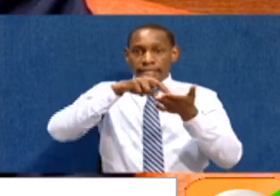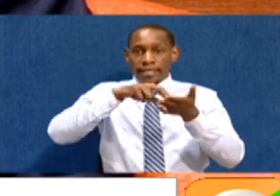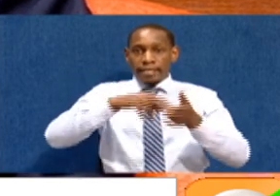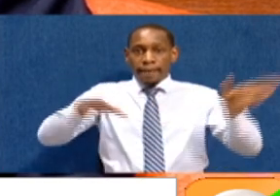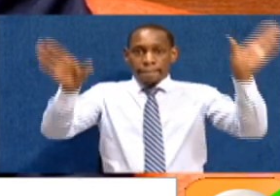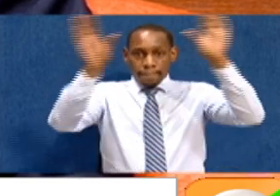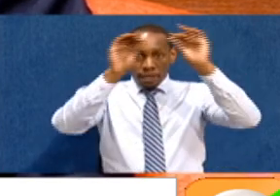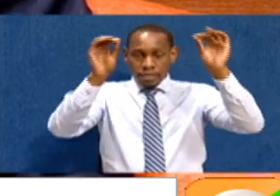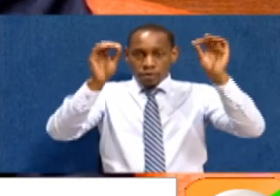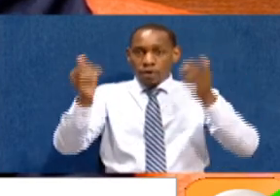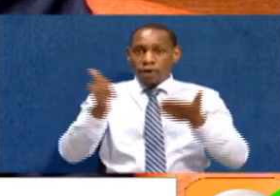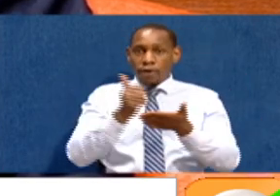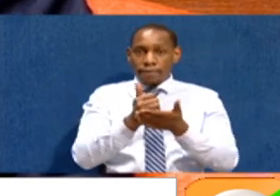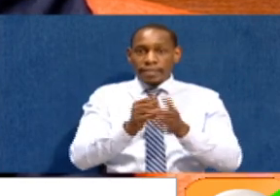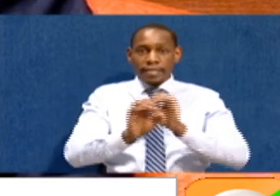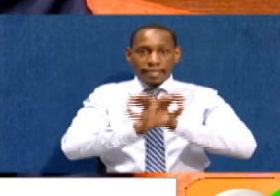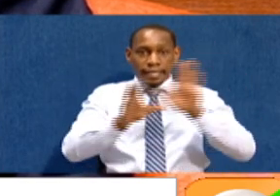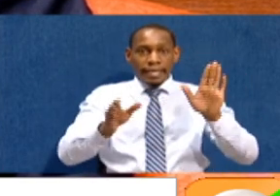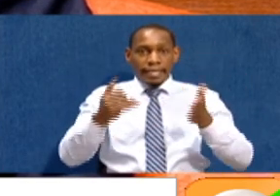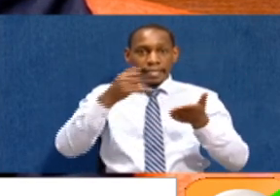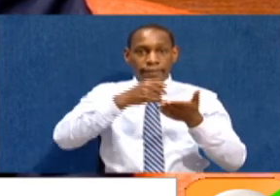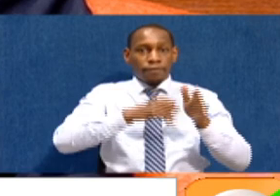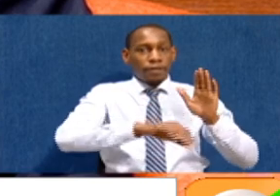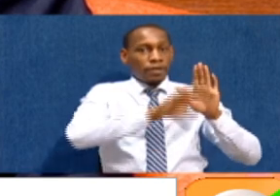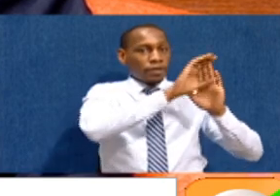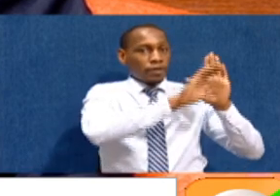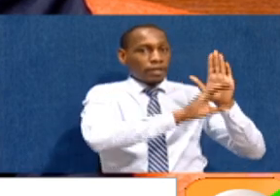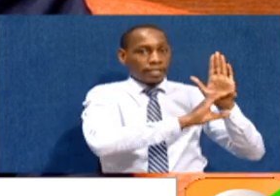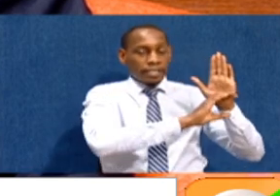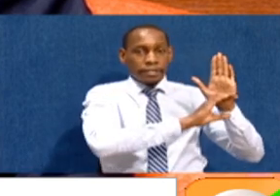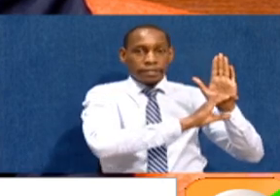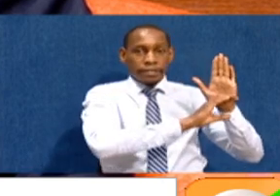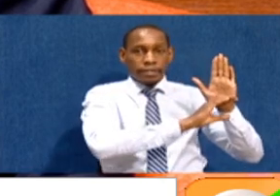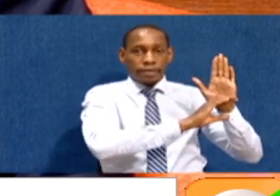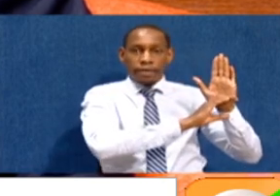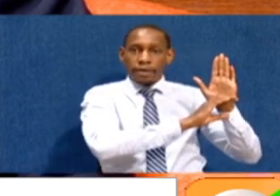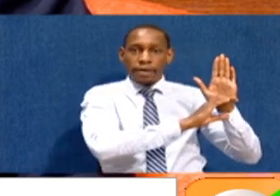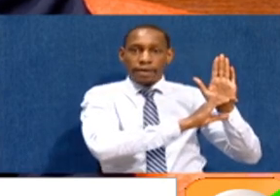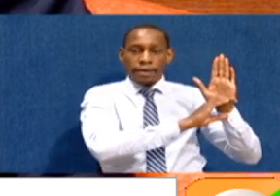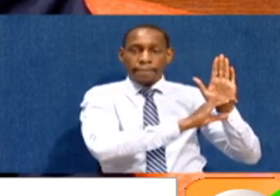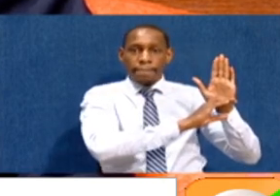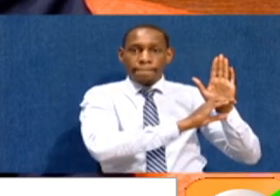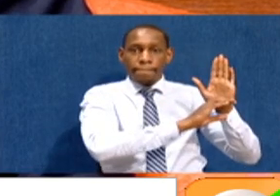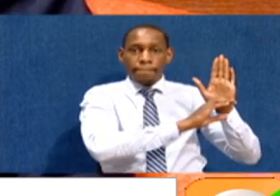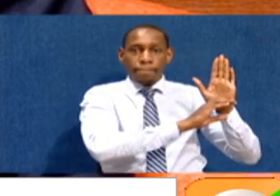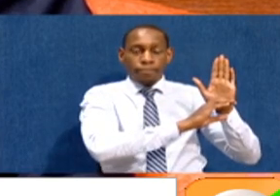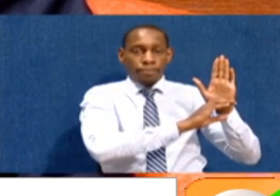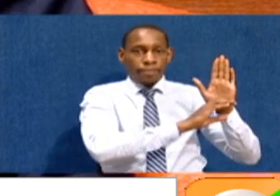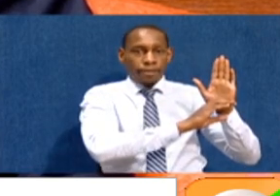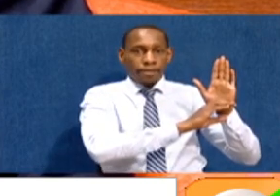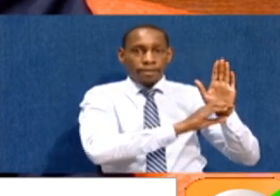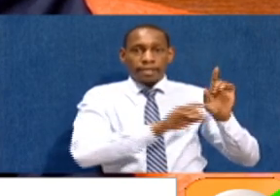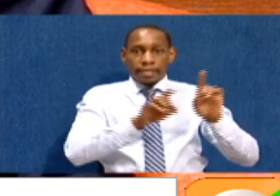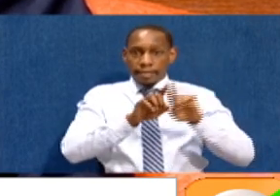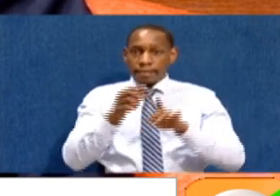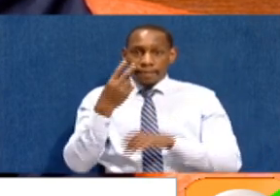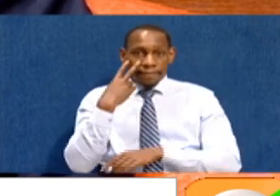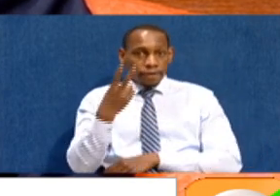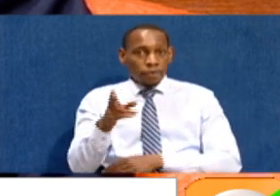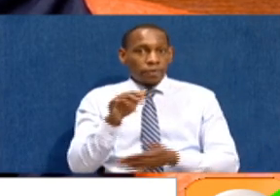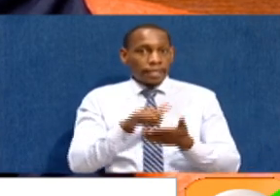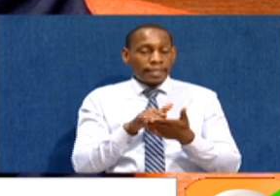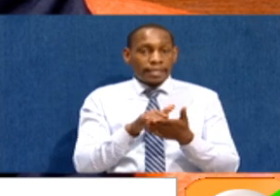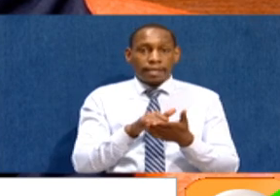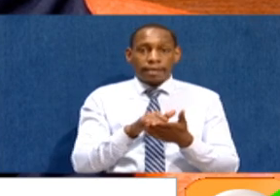political office, as clearly stated in the constitution of this country. And it is a view which has